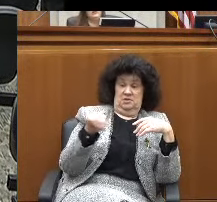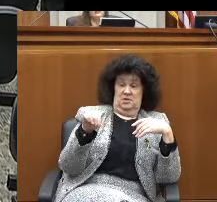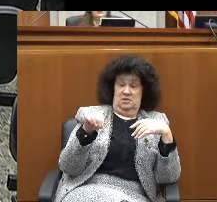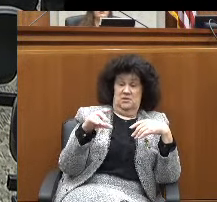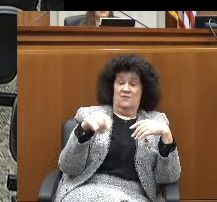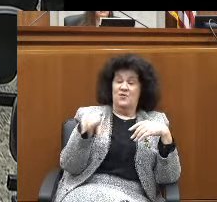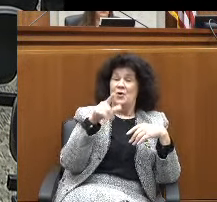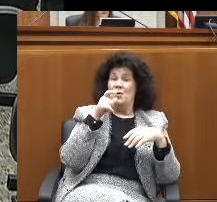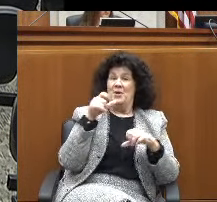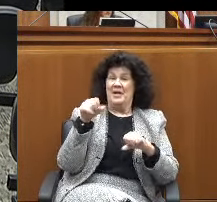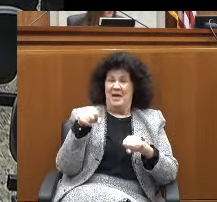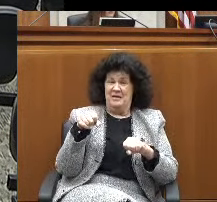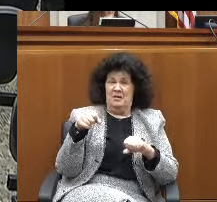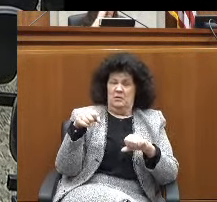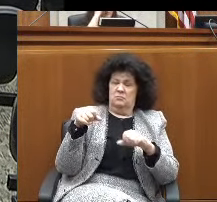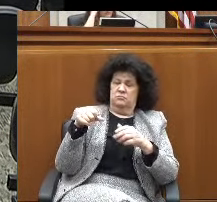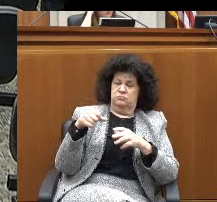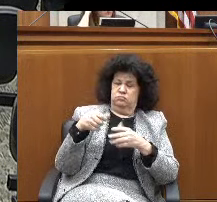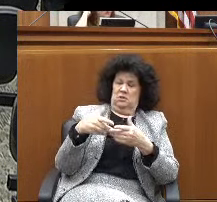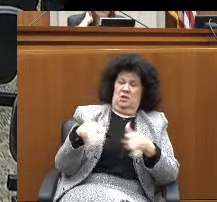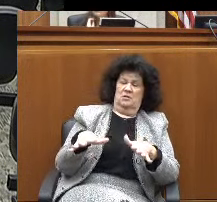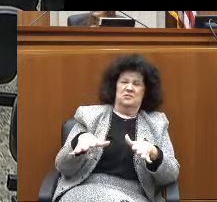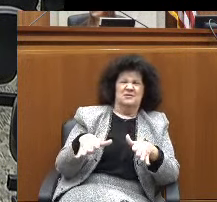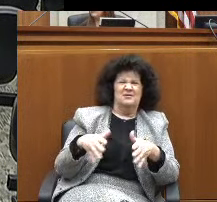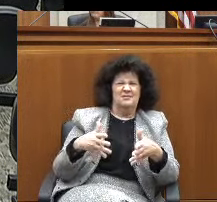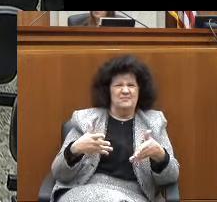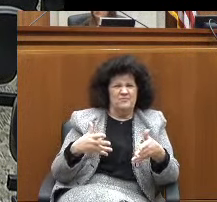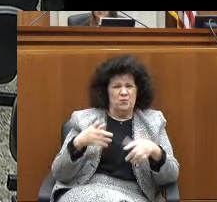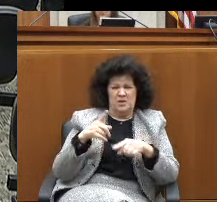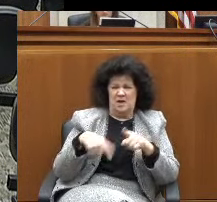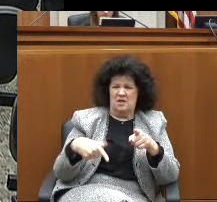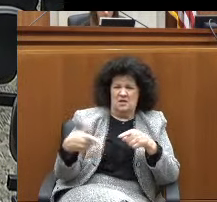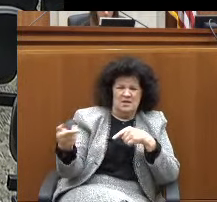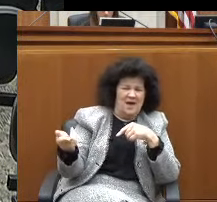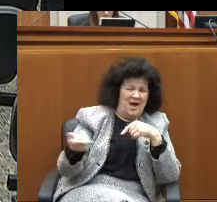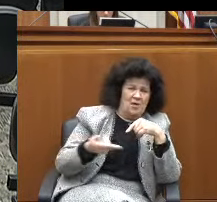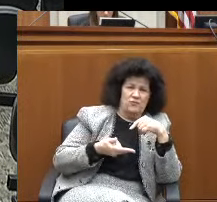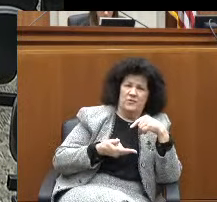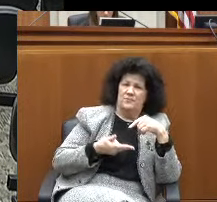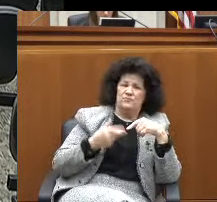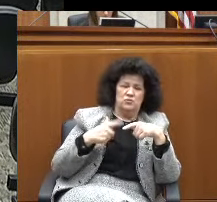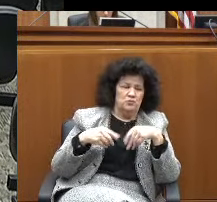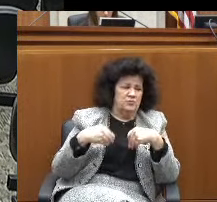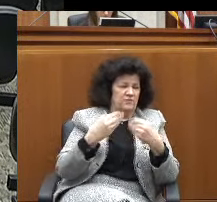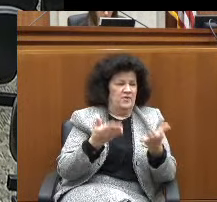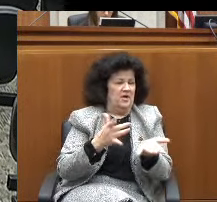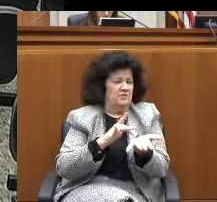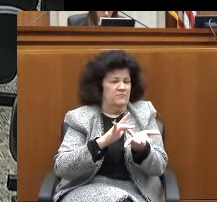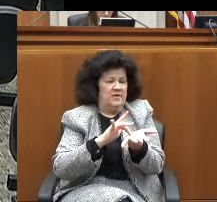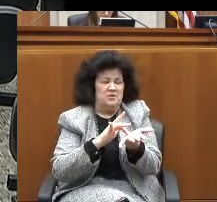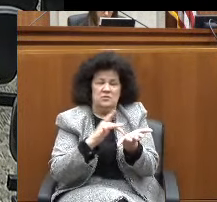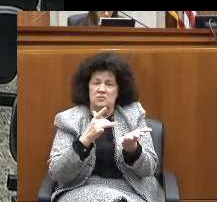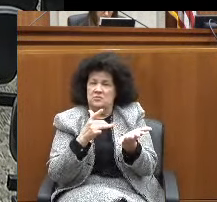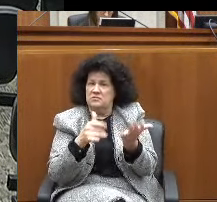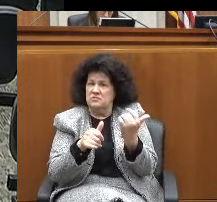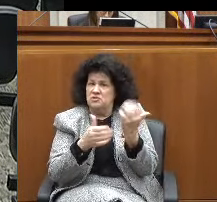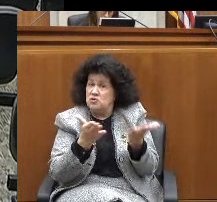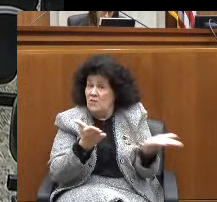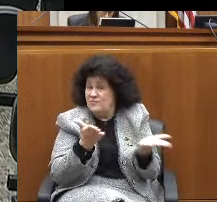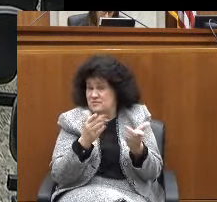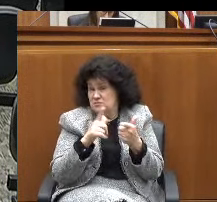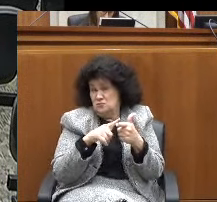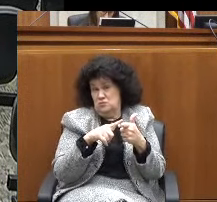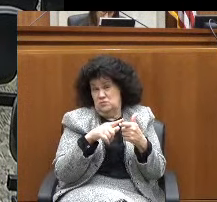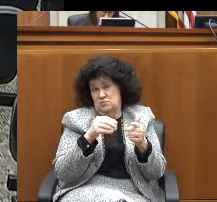eligible applicants is significant. And we couldn't bring on to our school system to provide medical assistance and services